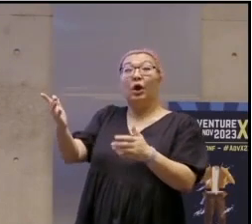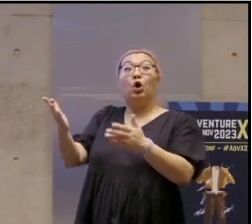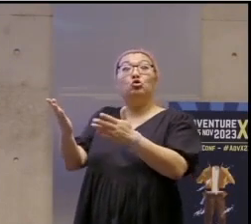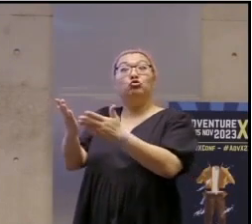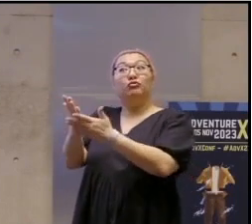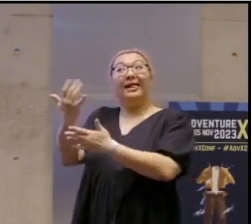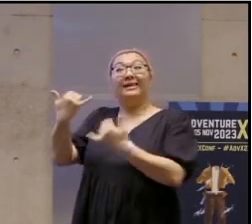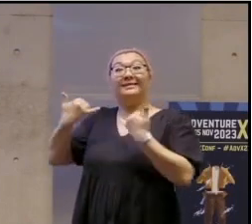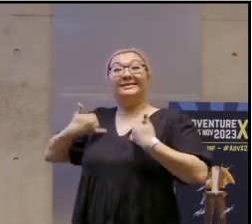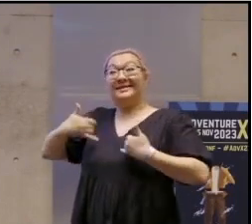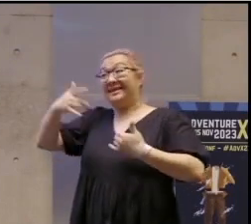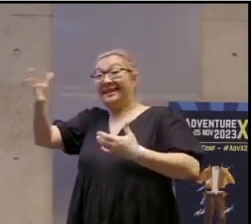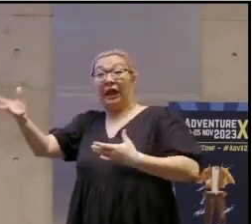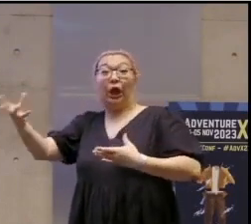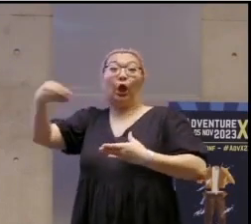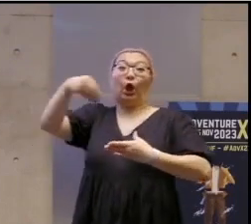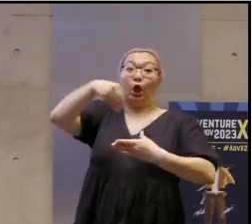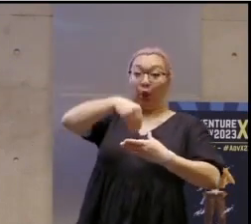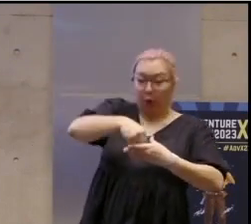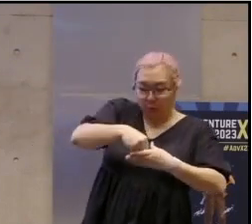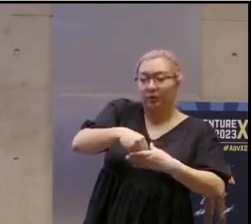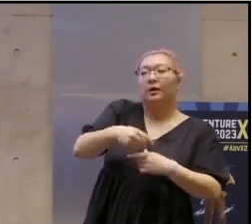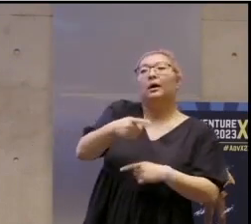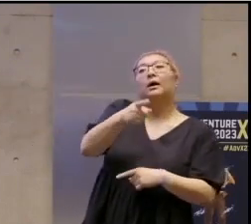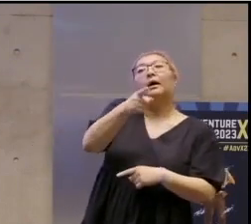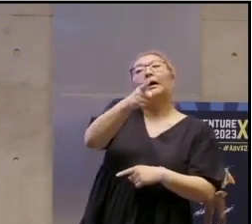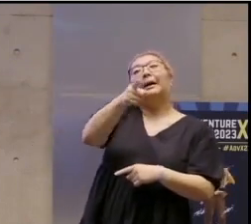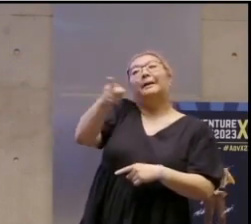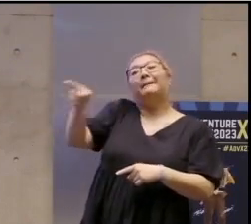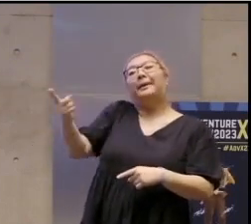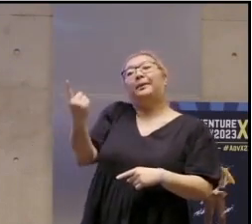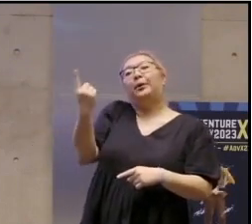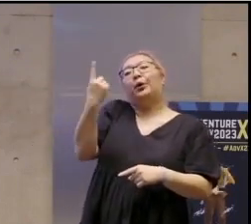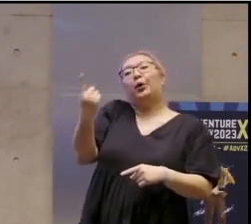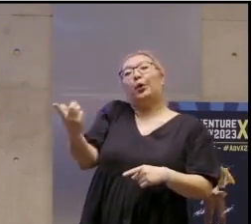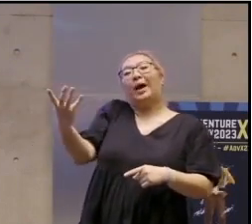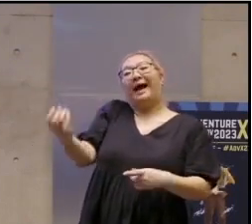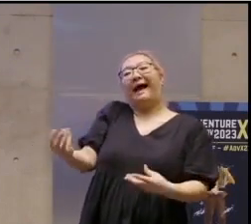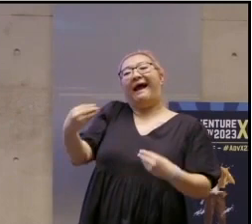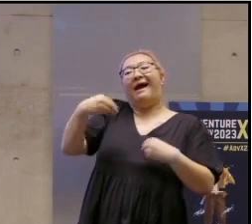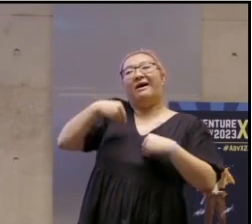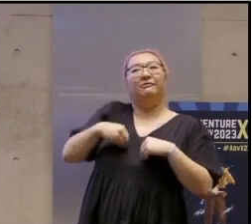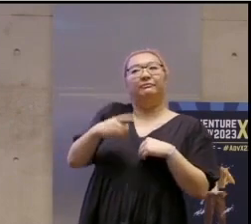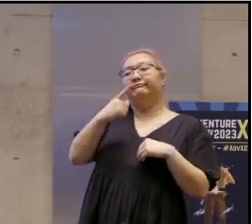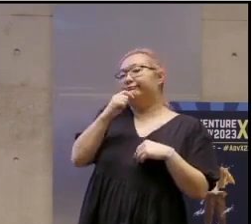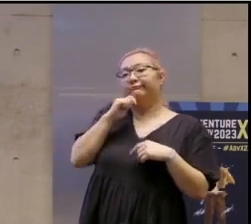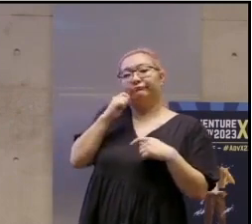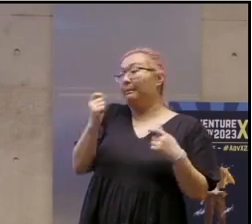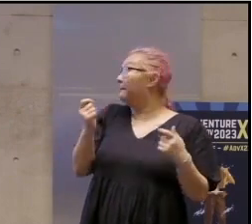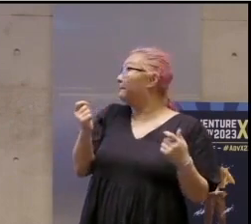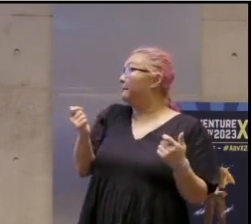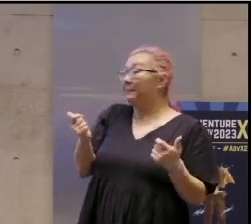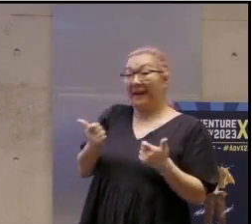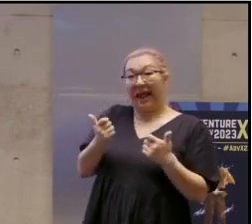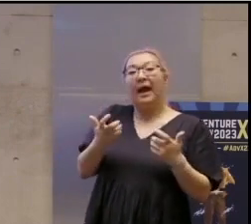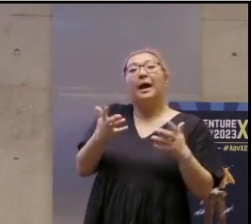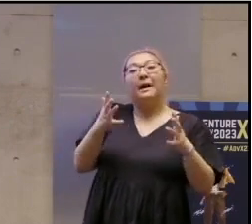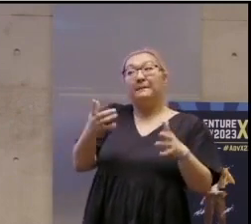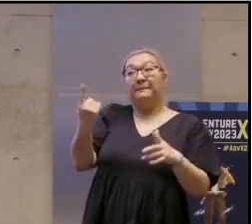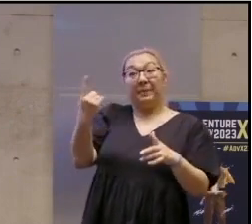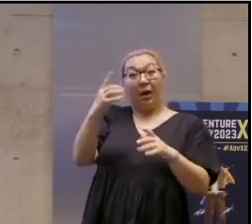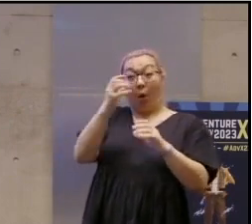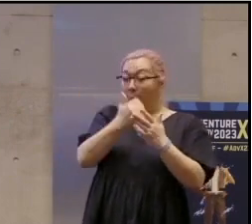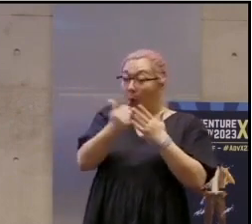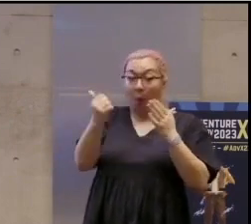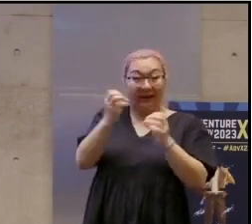rather common condition, but even if it's a rare game, always picture a person who suffers from it, a